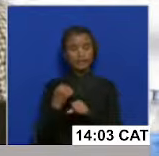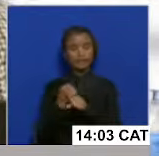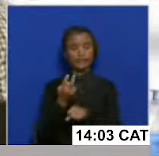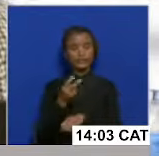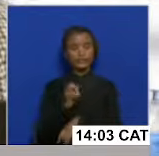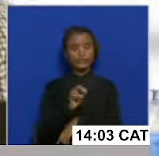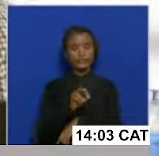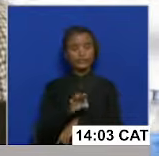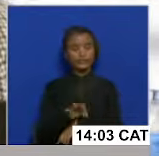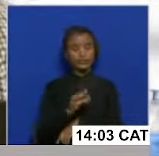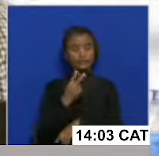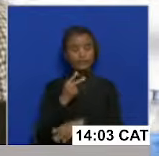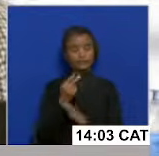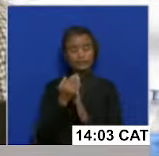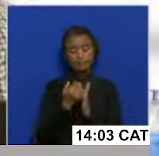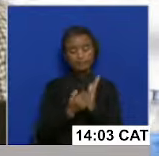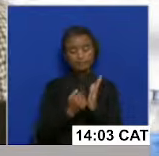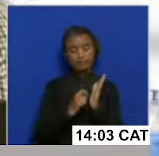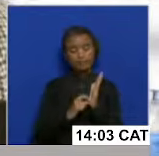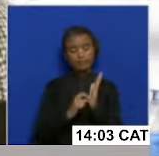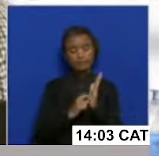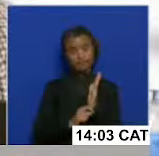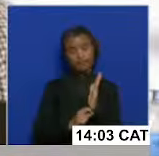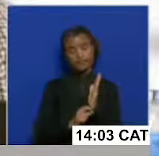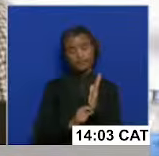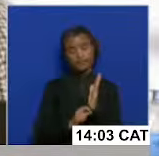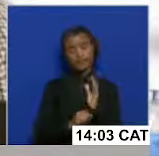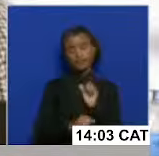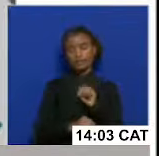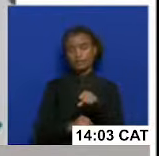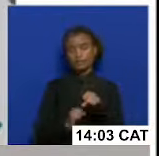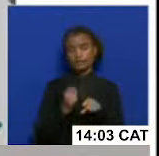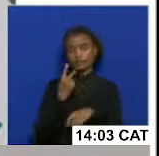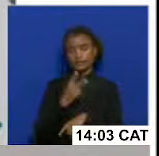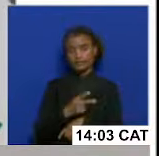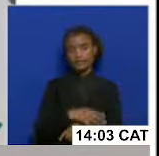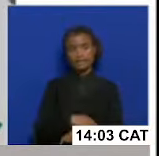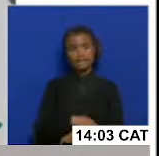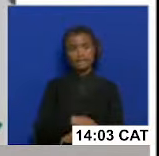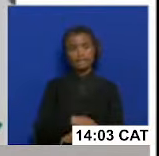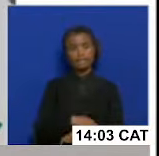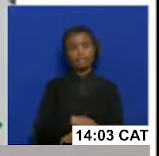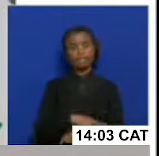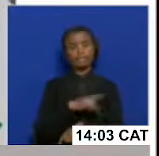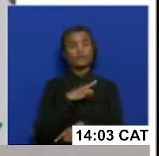9. Yes, I see it. You send a message at